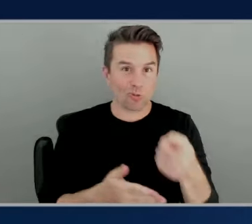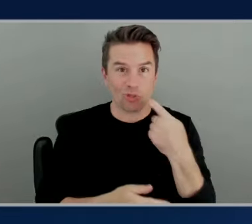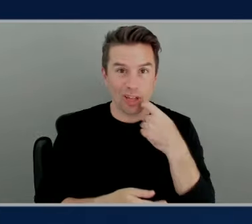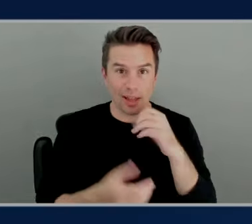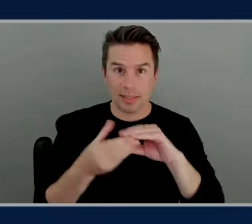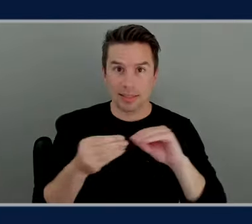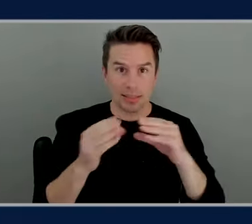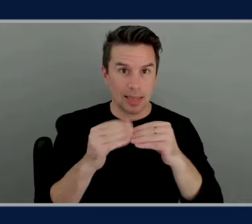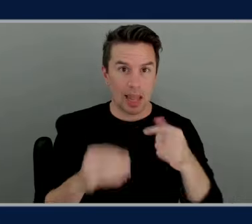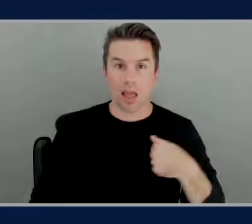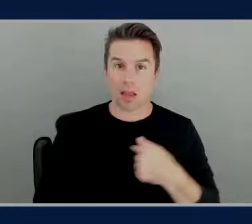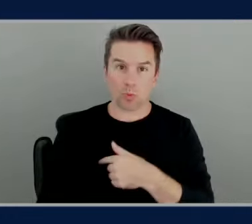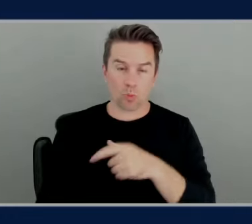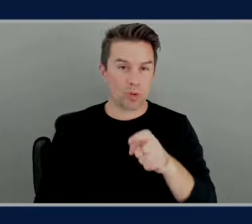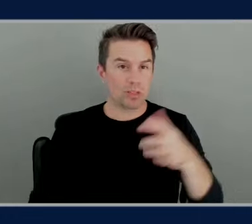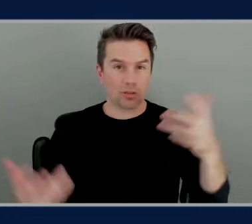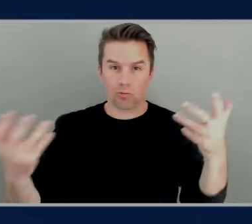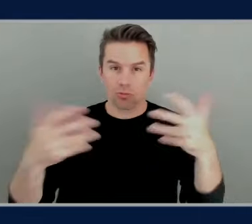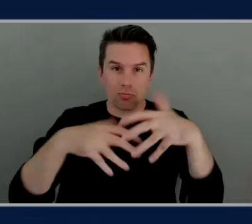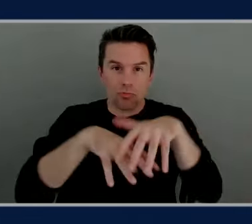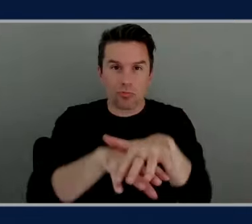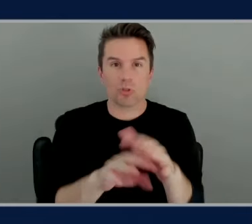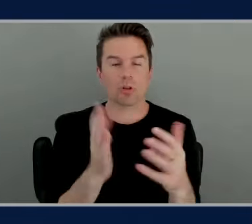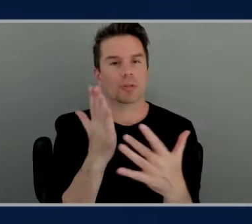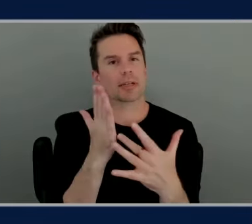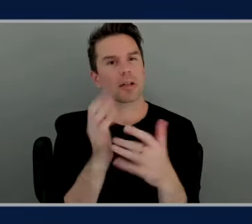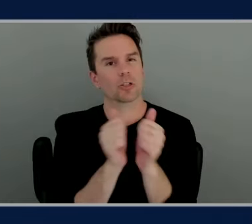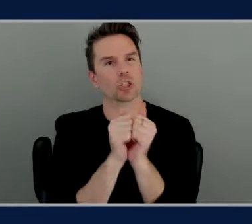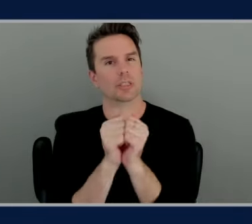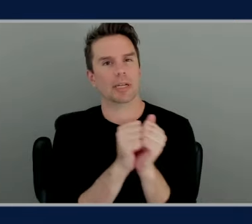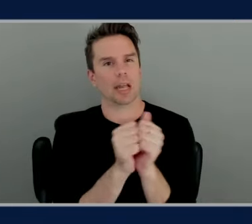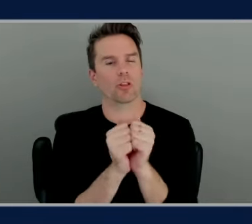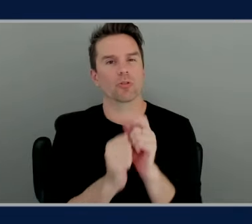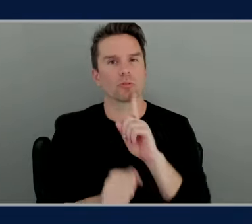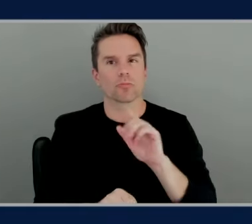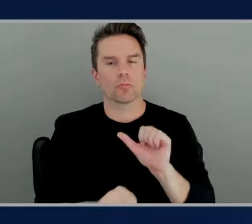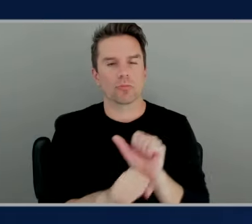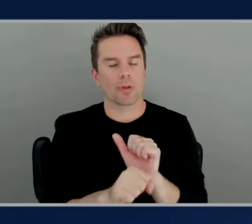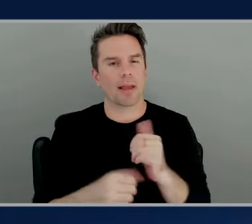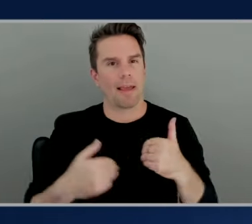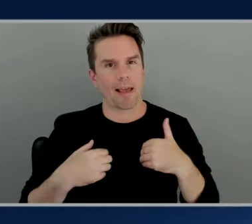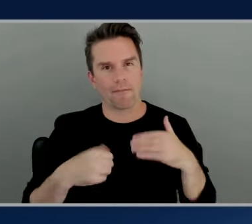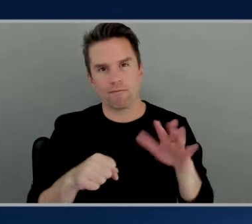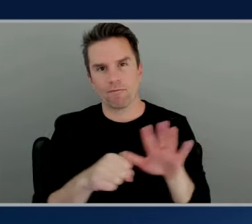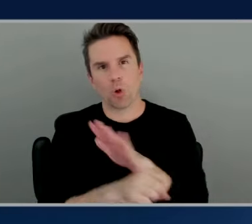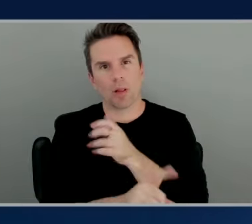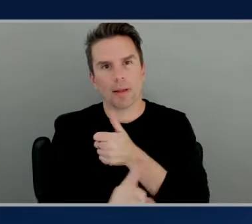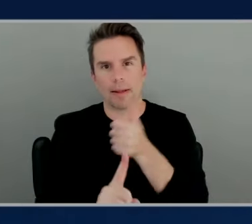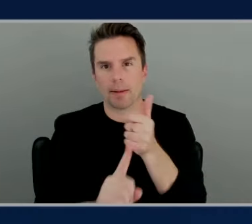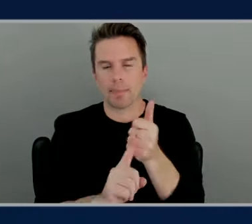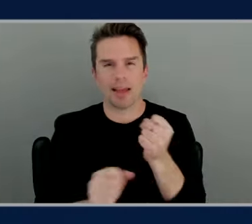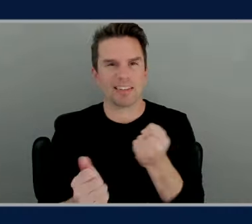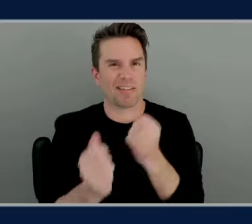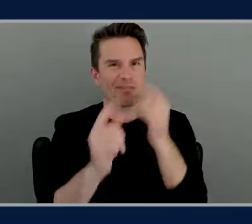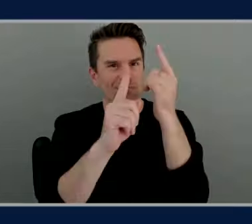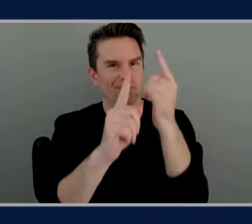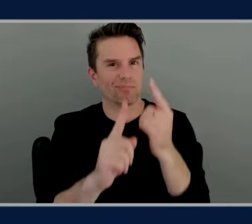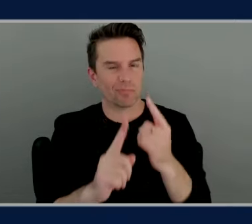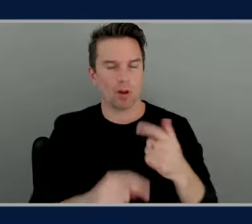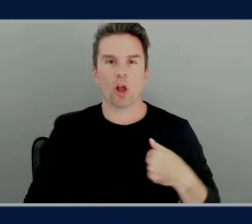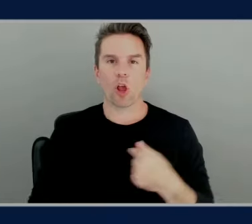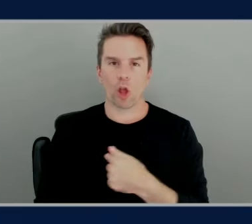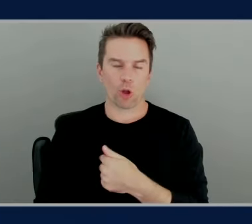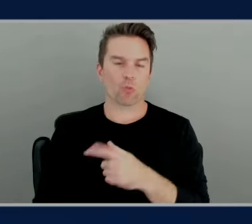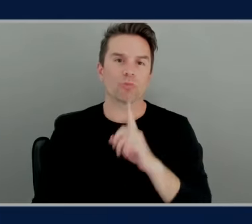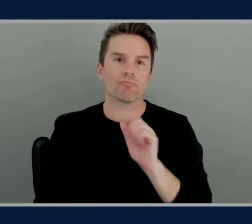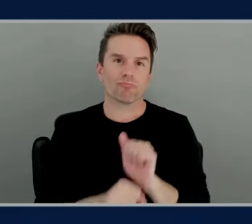these technologies together to really have the full impact of what we're capable of doing. And, you know, we make a lot of investment on both sides of that, on both the